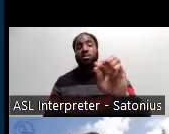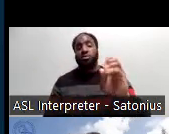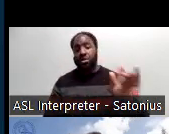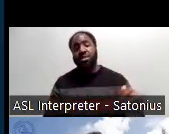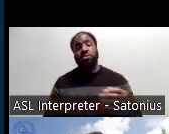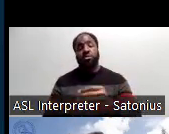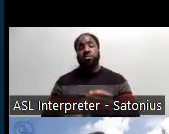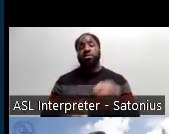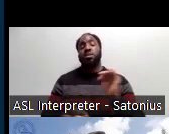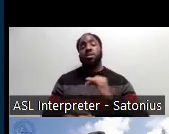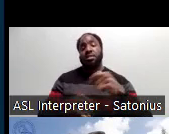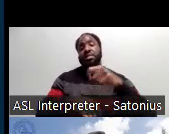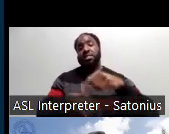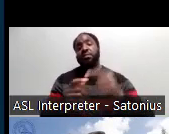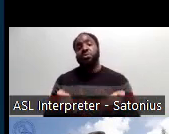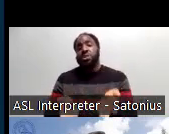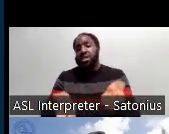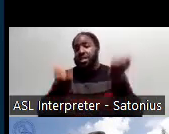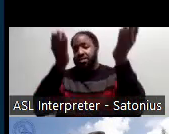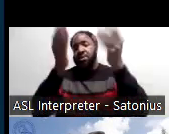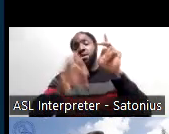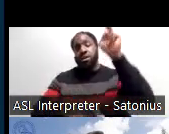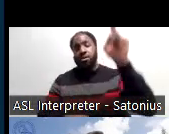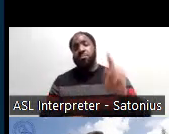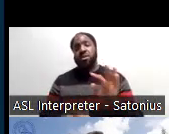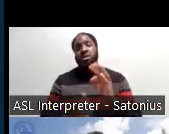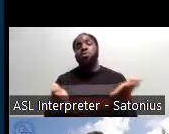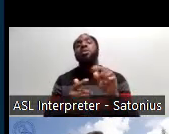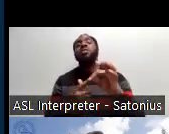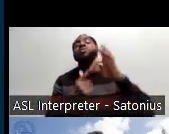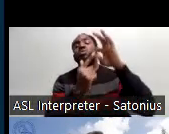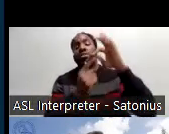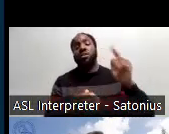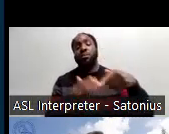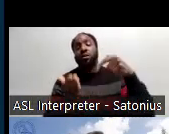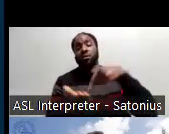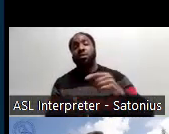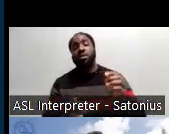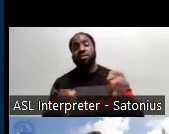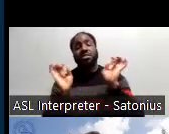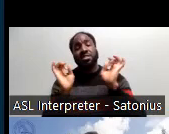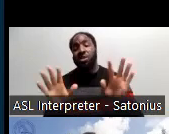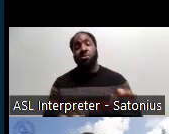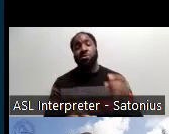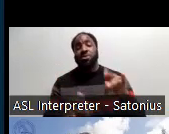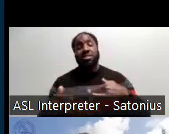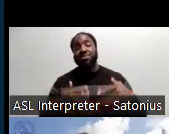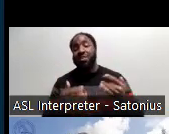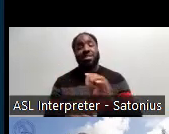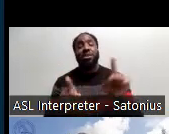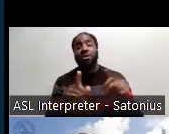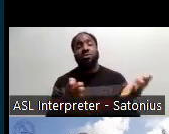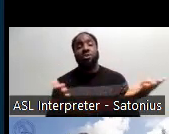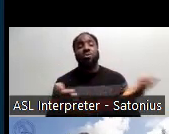time both to lift up what is unique about this terrible event, and also what is all